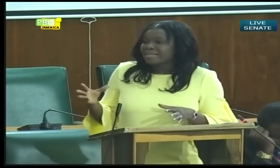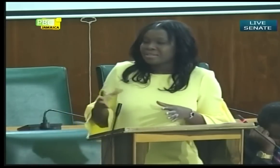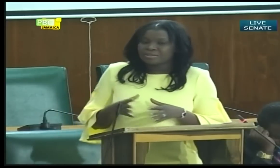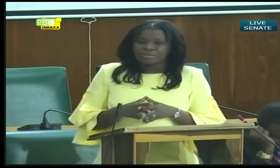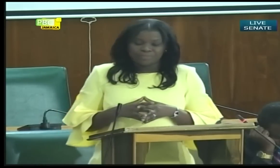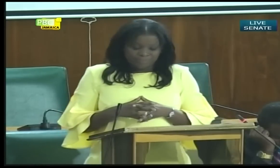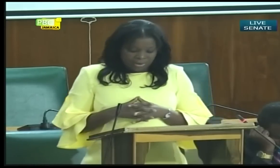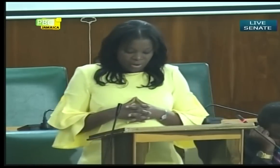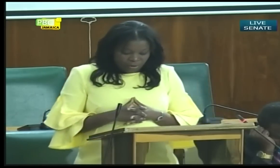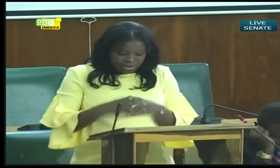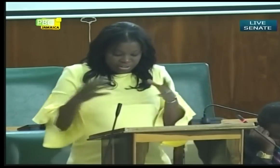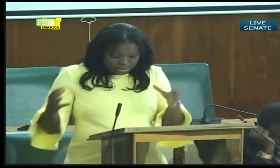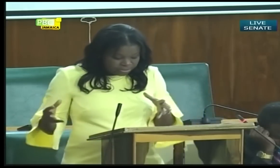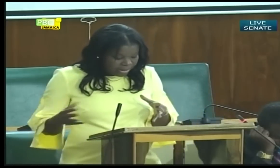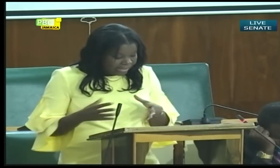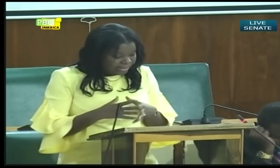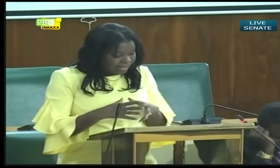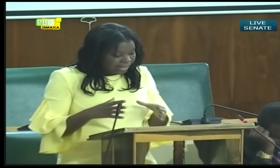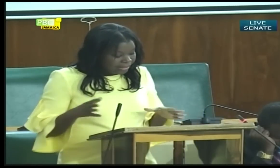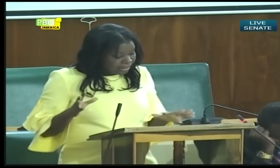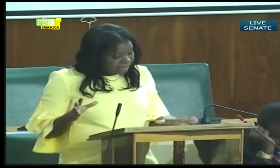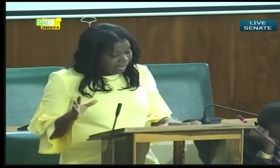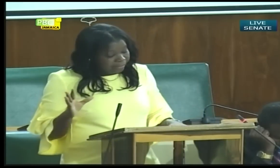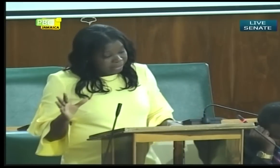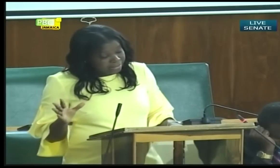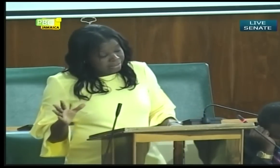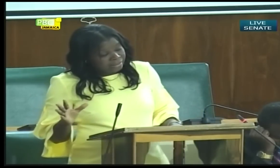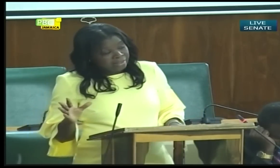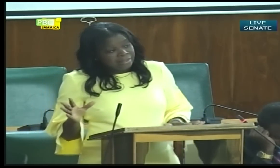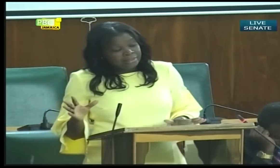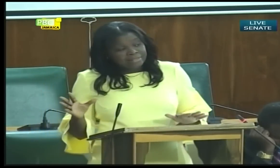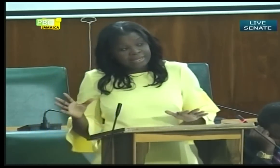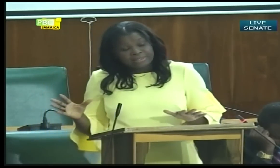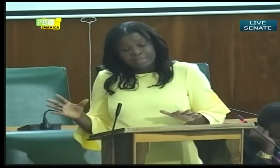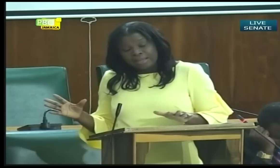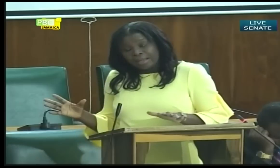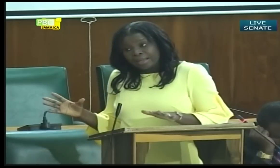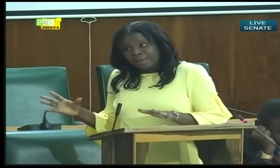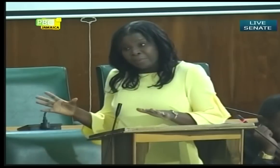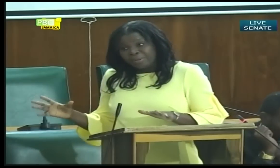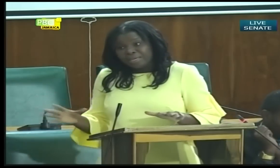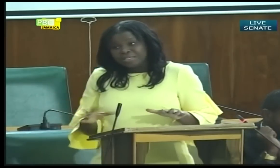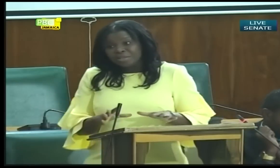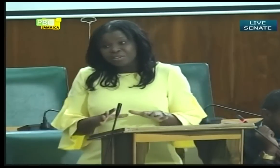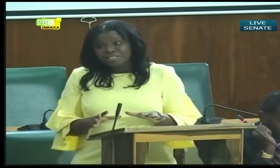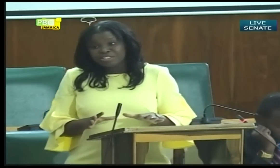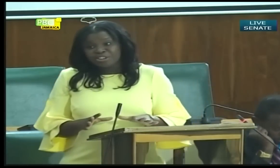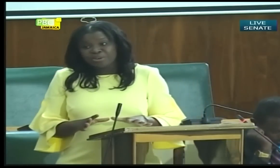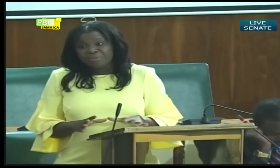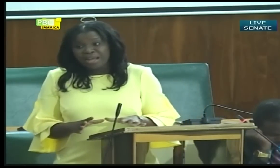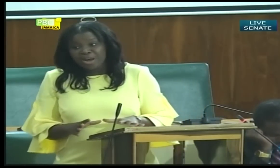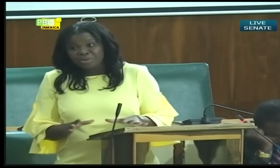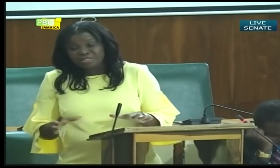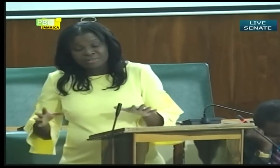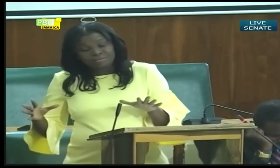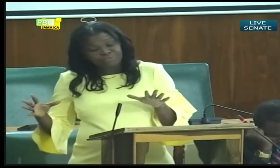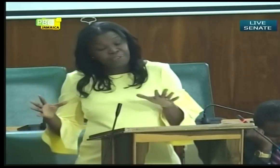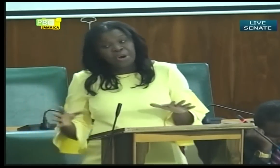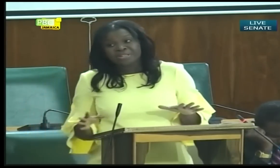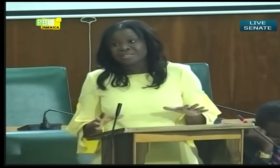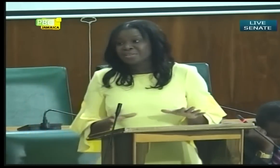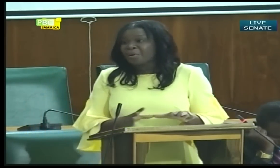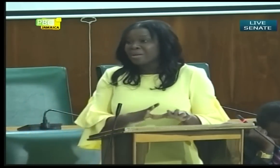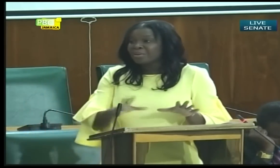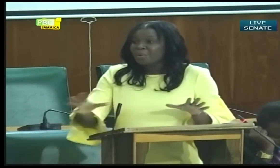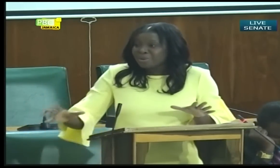rights or heirship rights. And let me admit that when I saw this term, I was